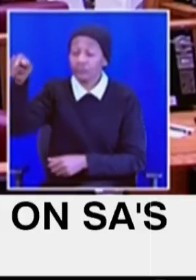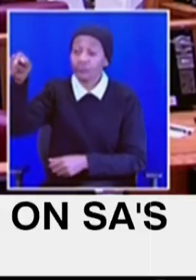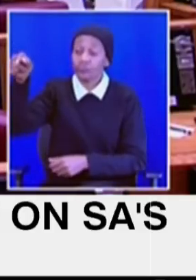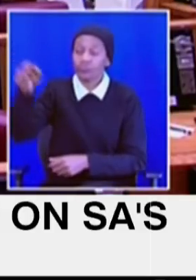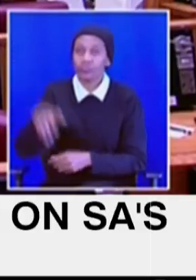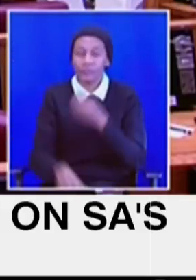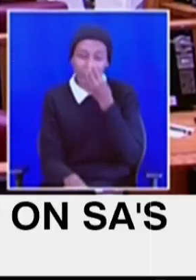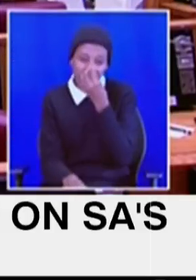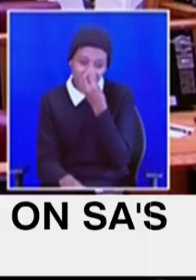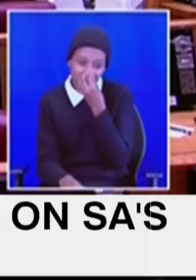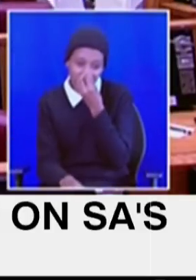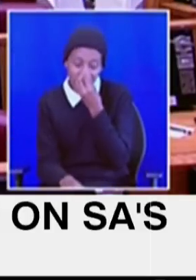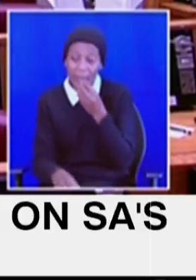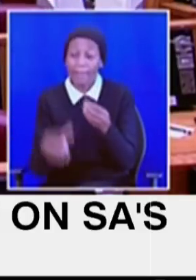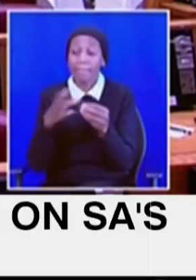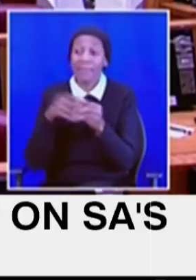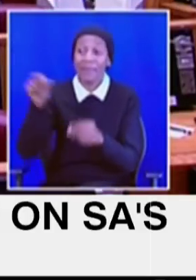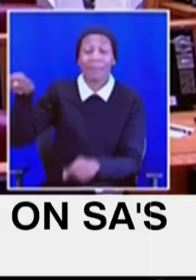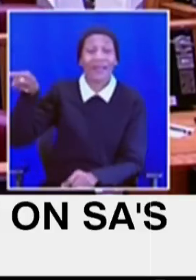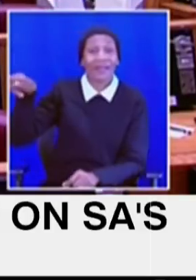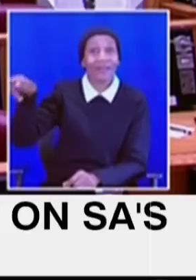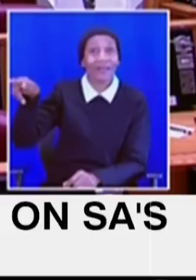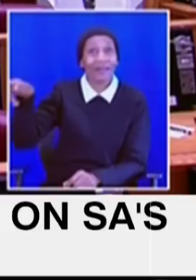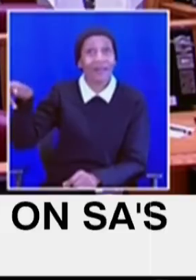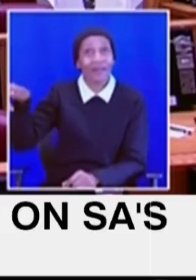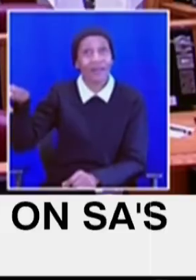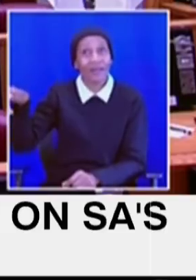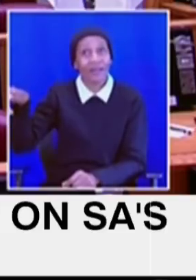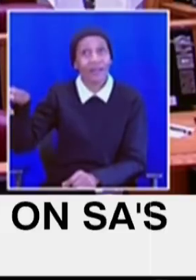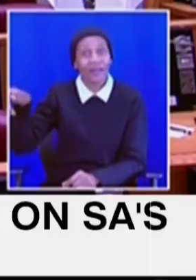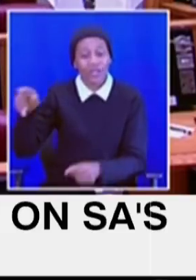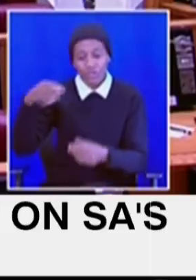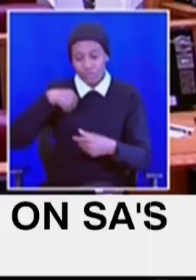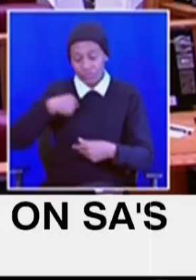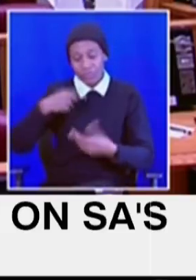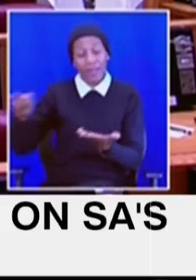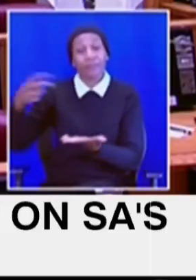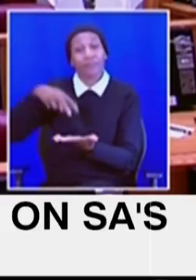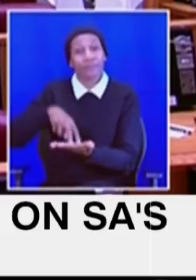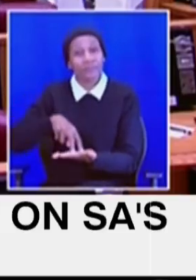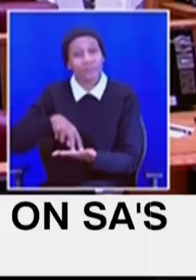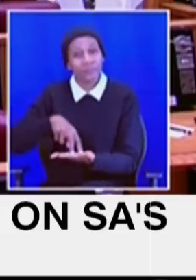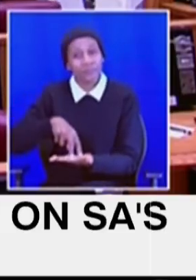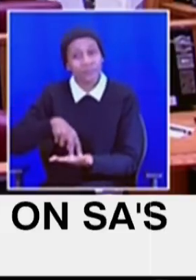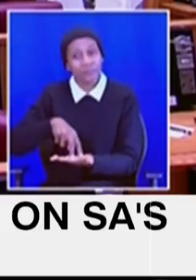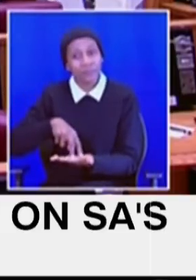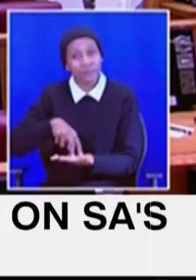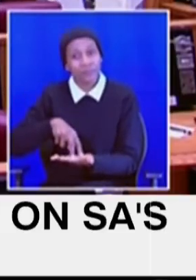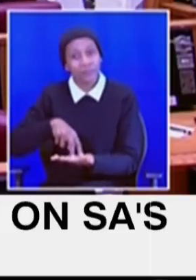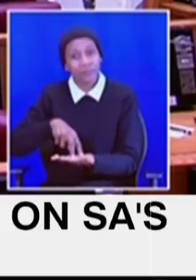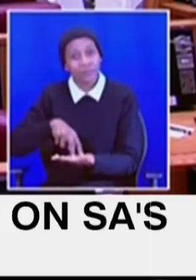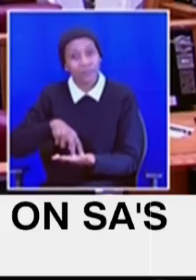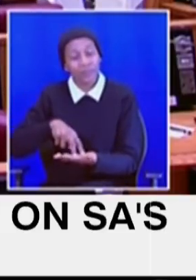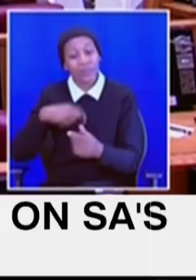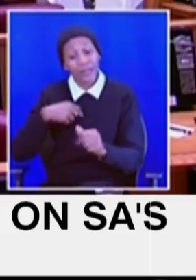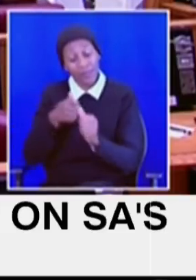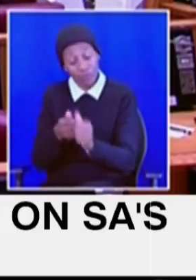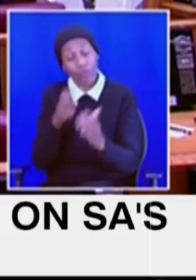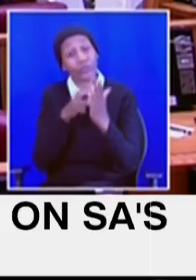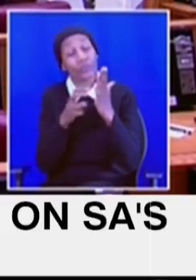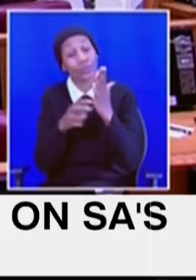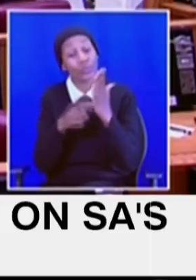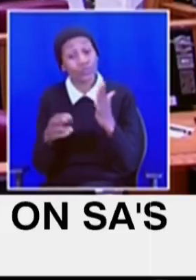The Honorable Member, Chair, I'm rising, grossly violated the rules of the House.